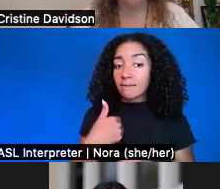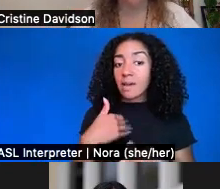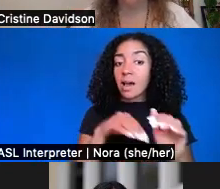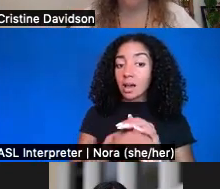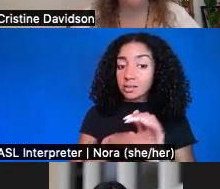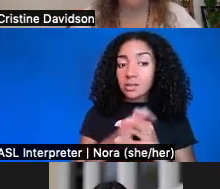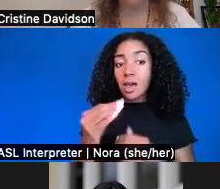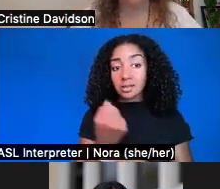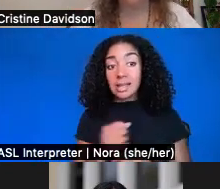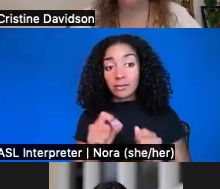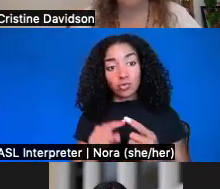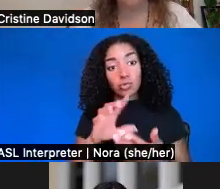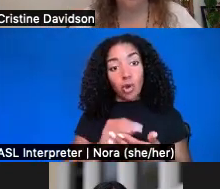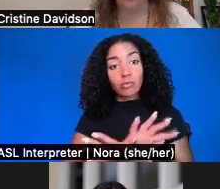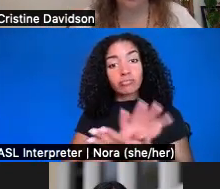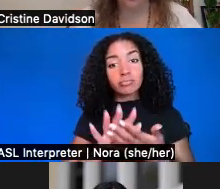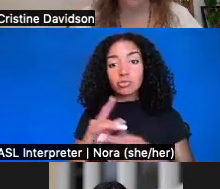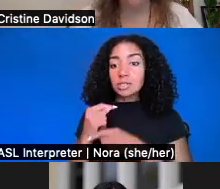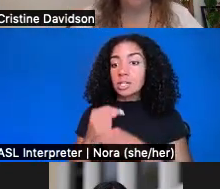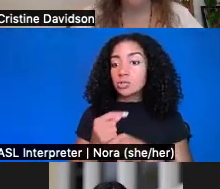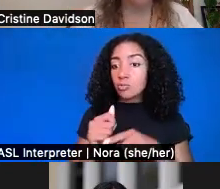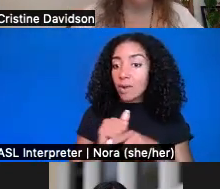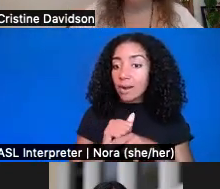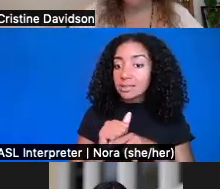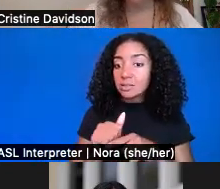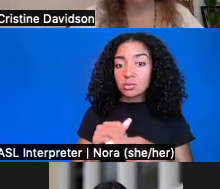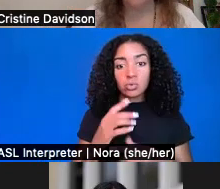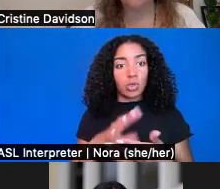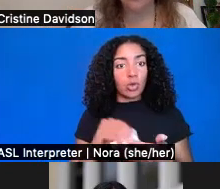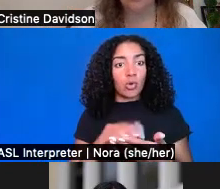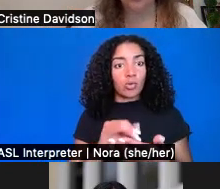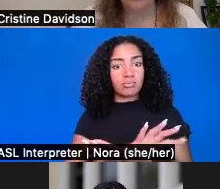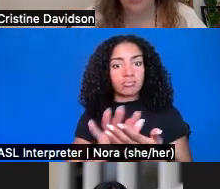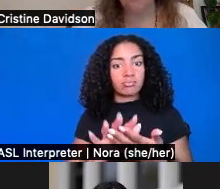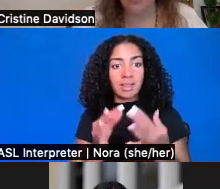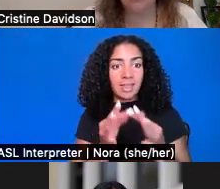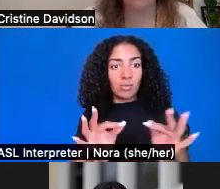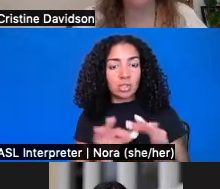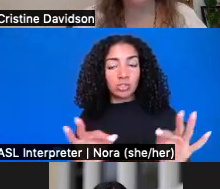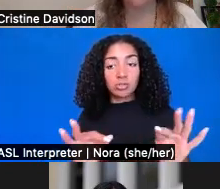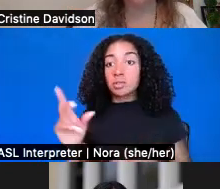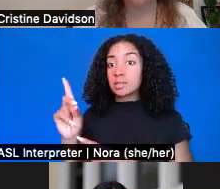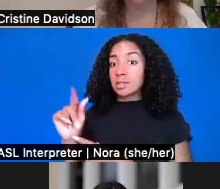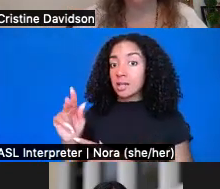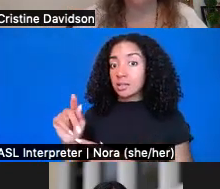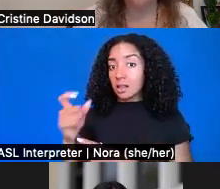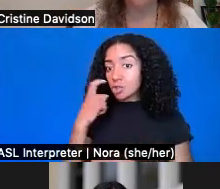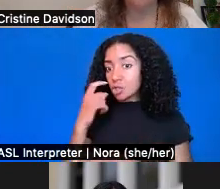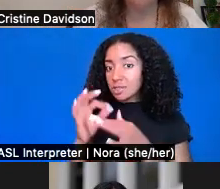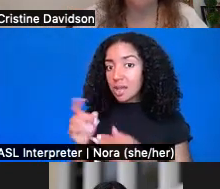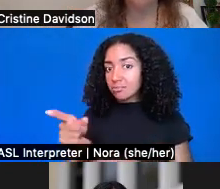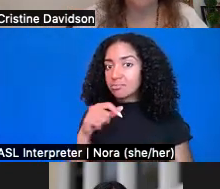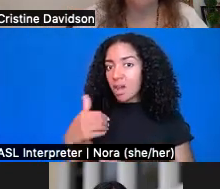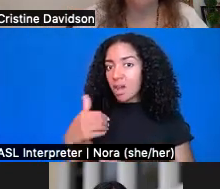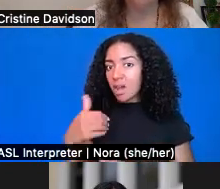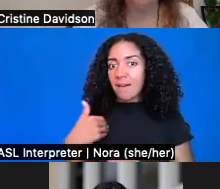those traditional practices, to learn that language, right? Danielle just said she doesn't have access to the language,